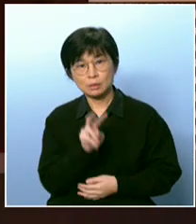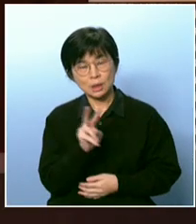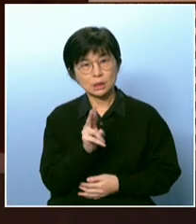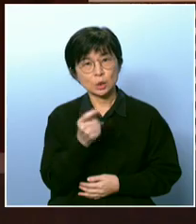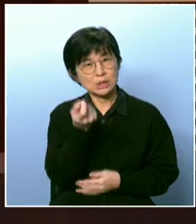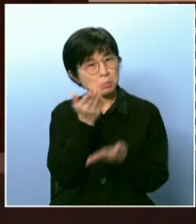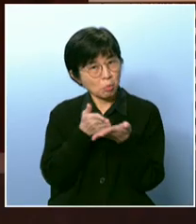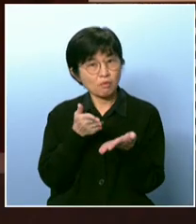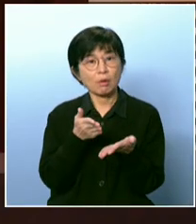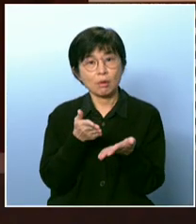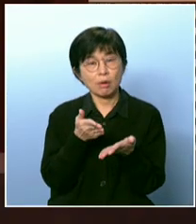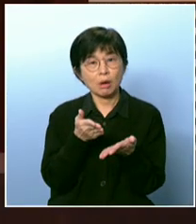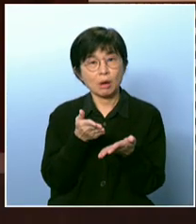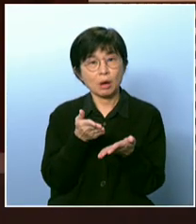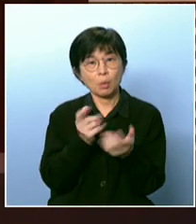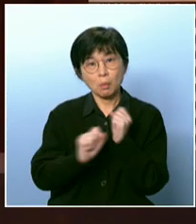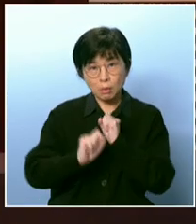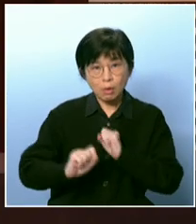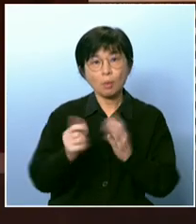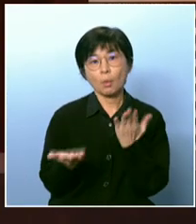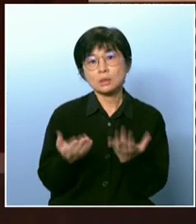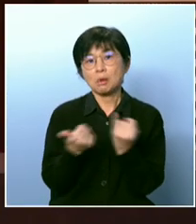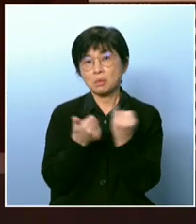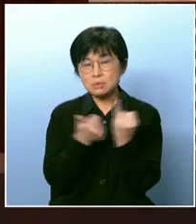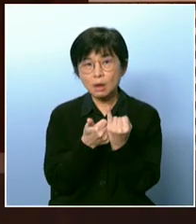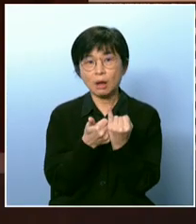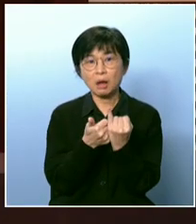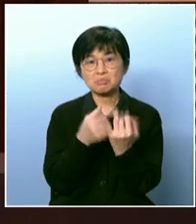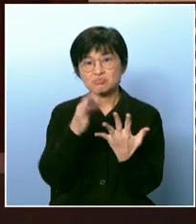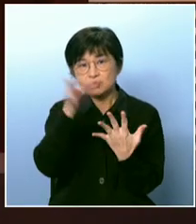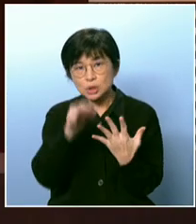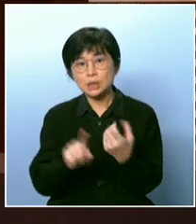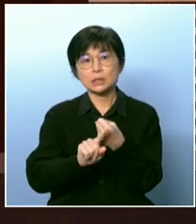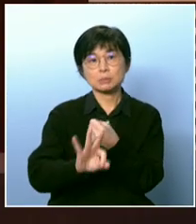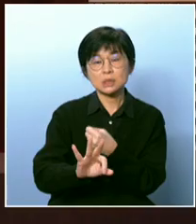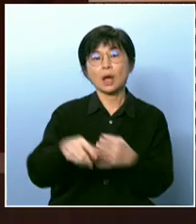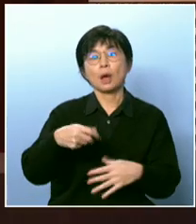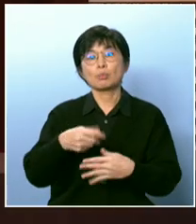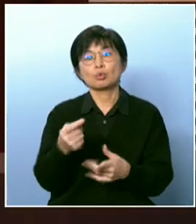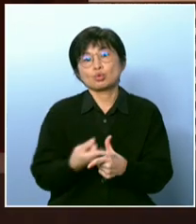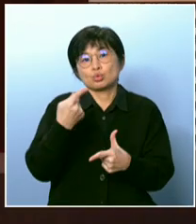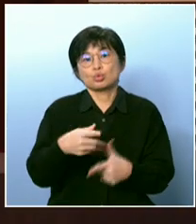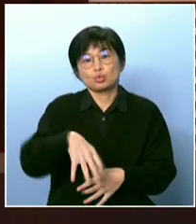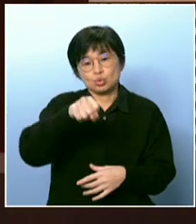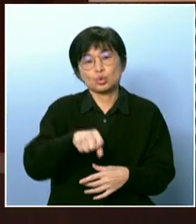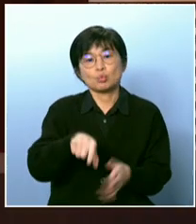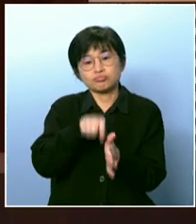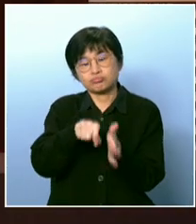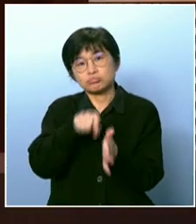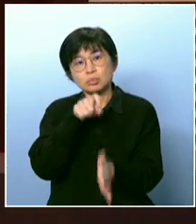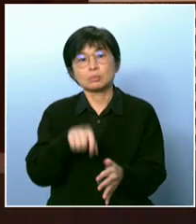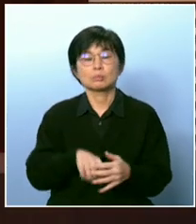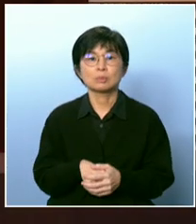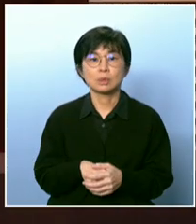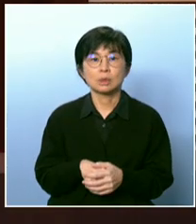So the program has been running for a while. We see that for some participating children, they choose to use their